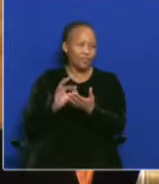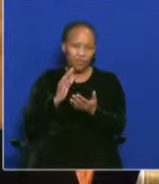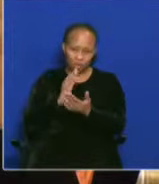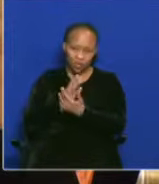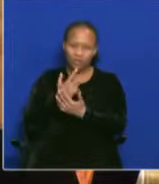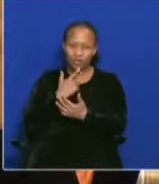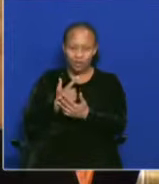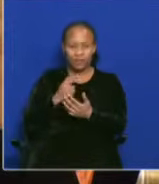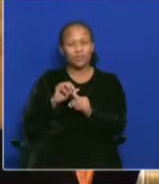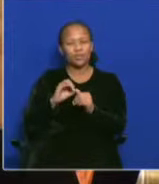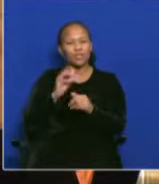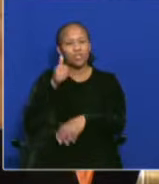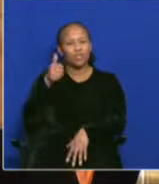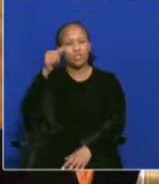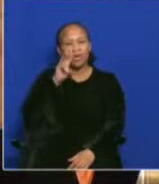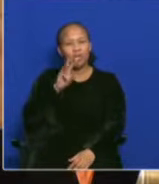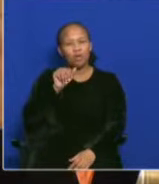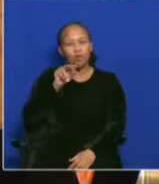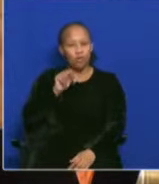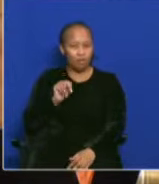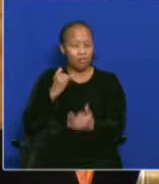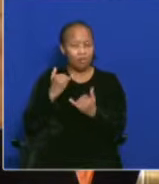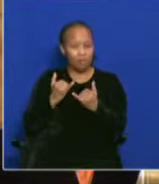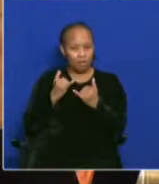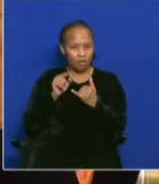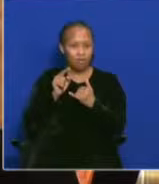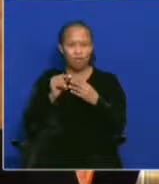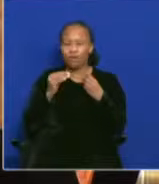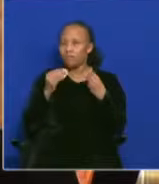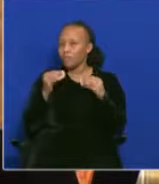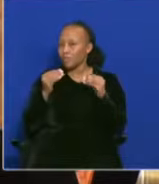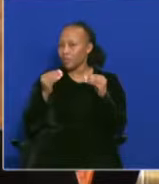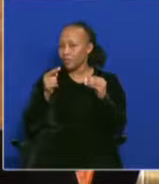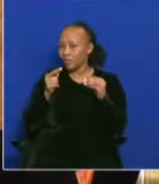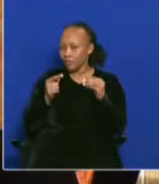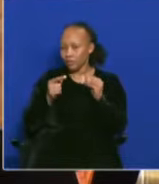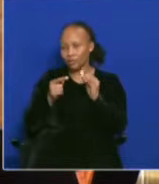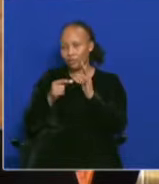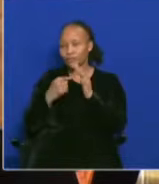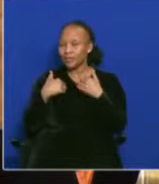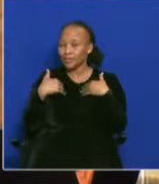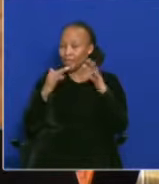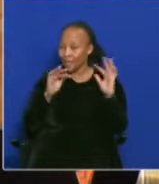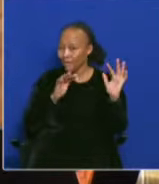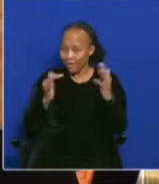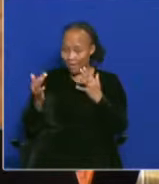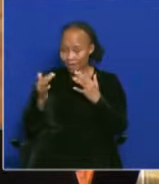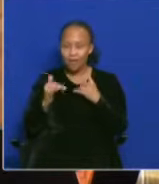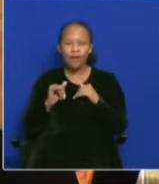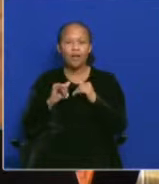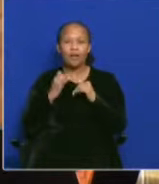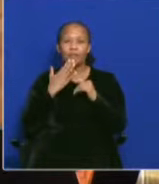business card. It's a business card that's sent to Mr. Sayed with the message, "Please send to Mikey."